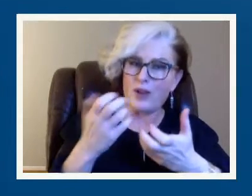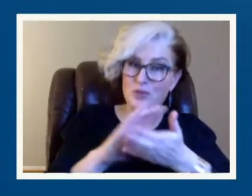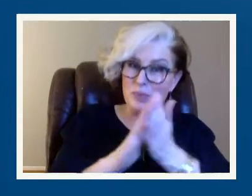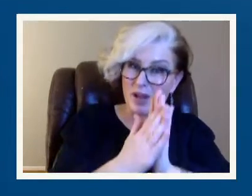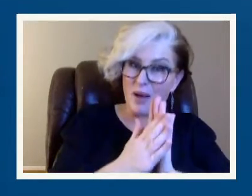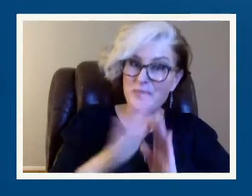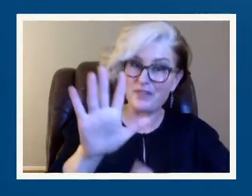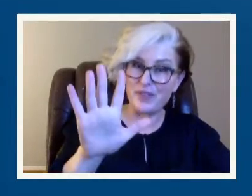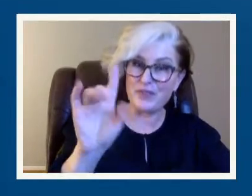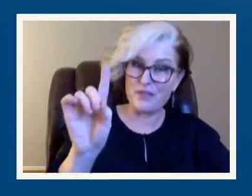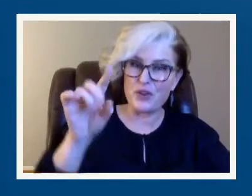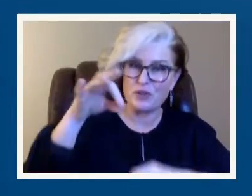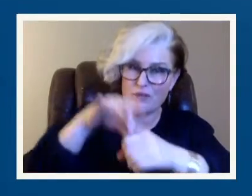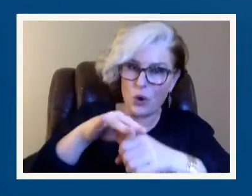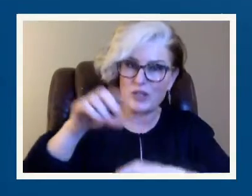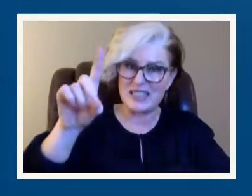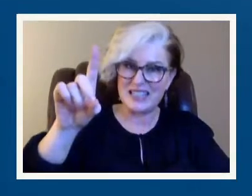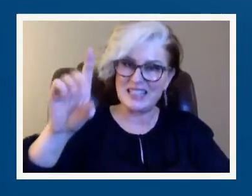vote in Washington, D.C.